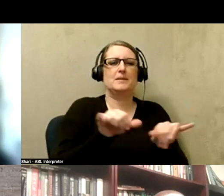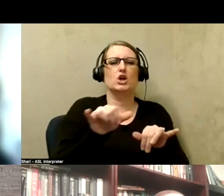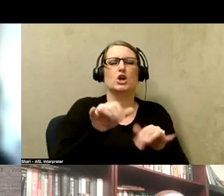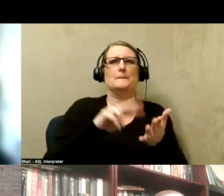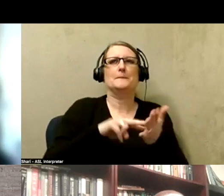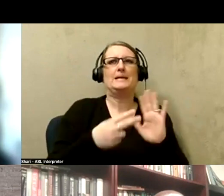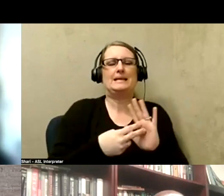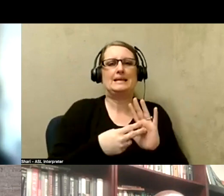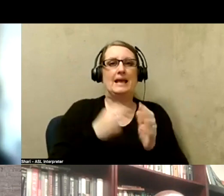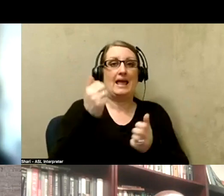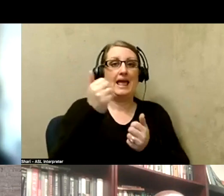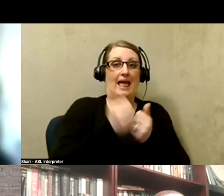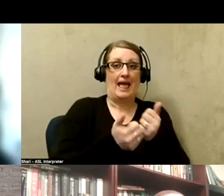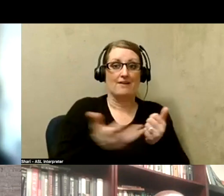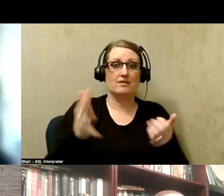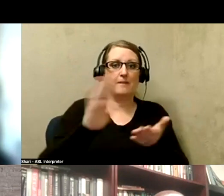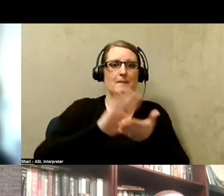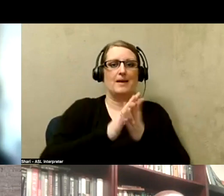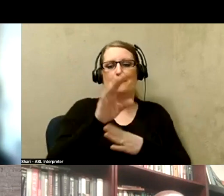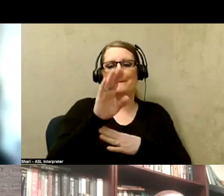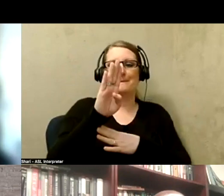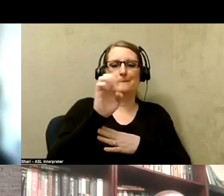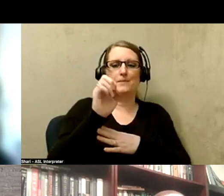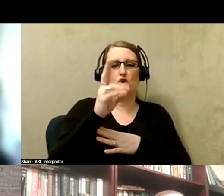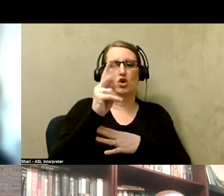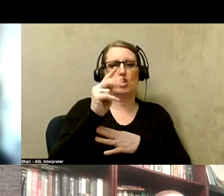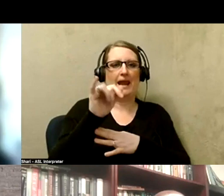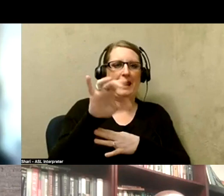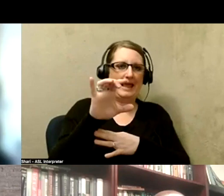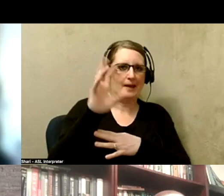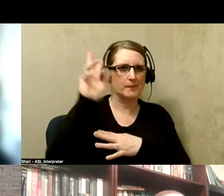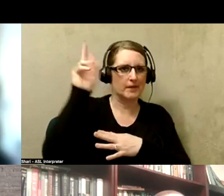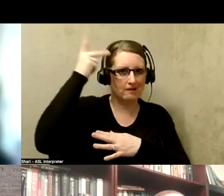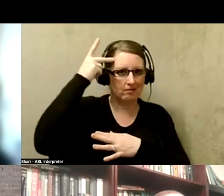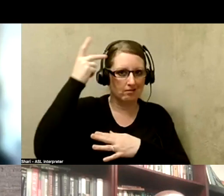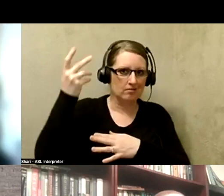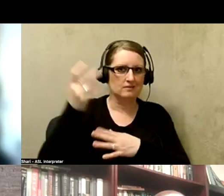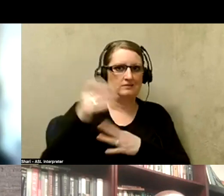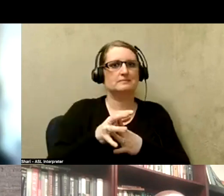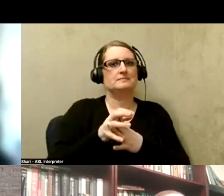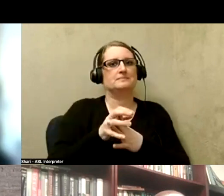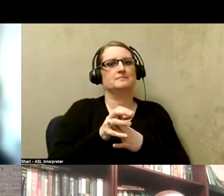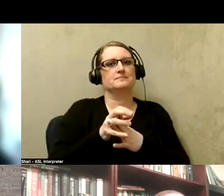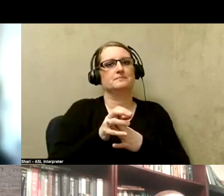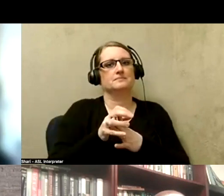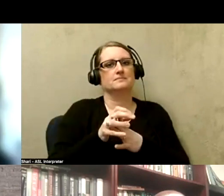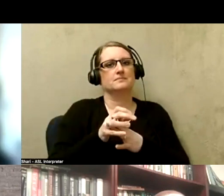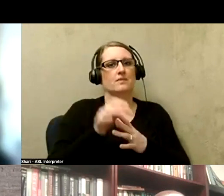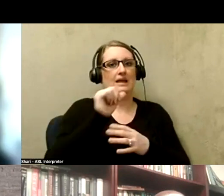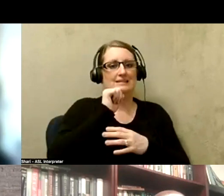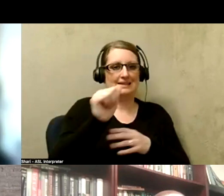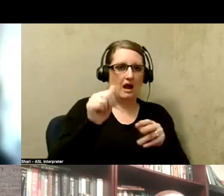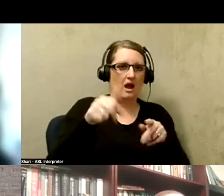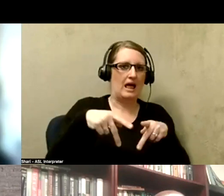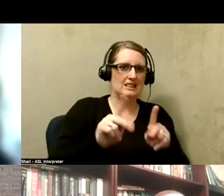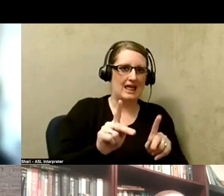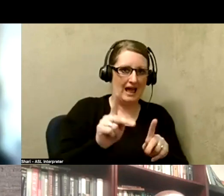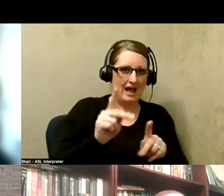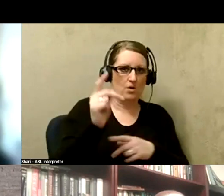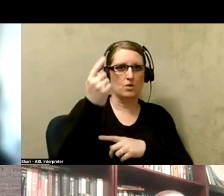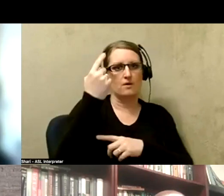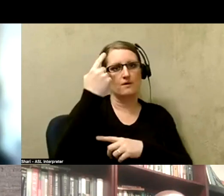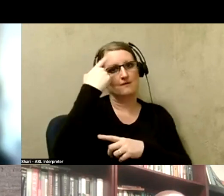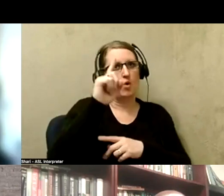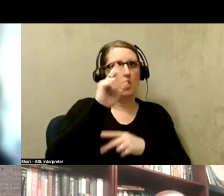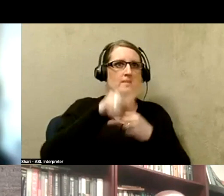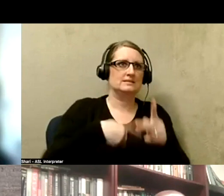became bureaucratized in a way that did not allow for the kind of,